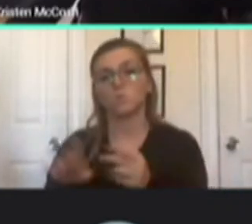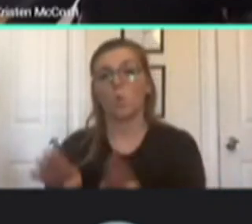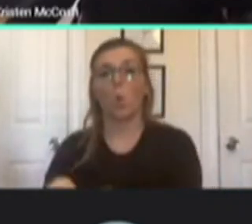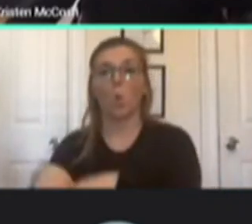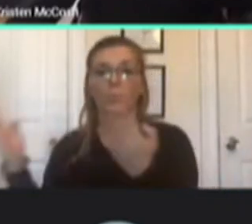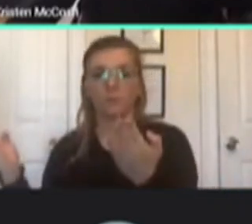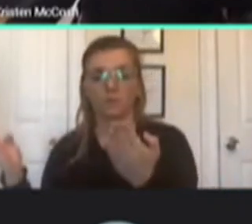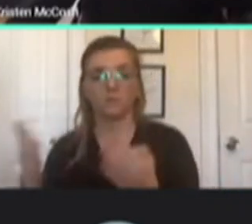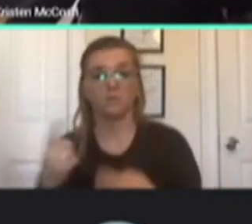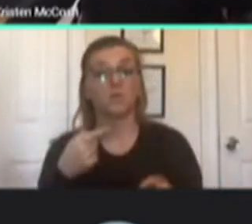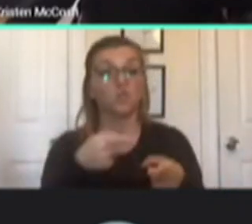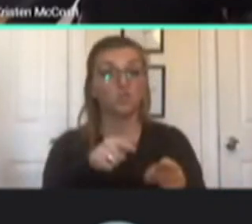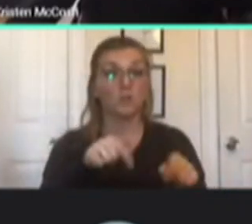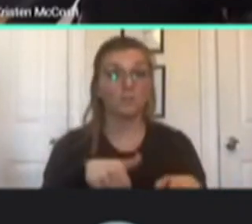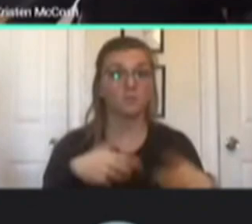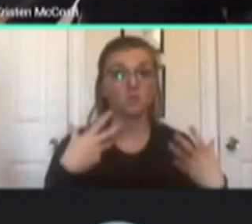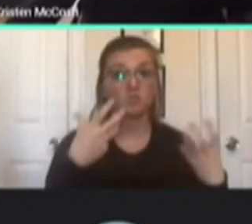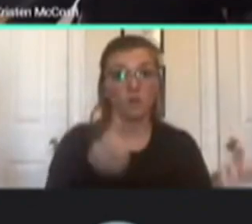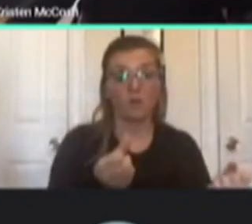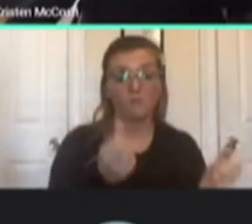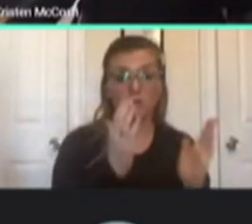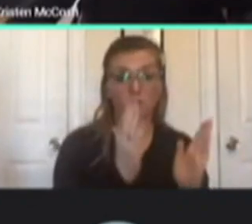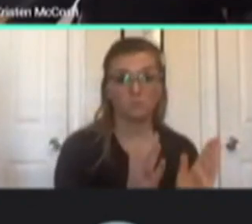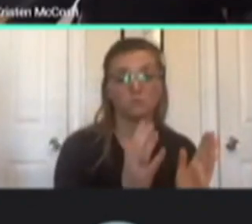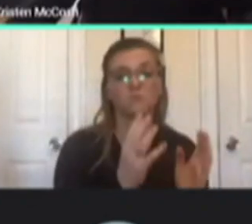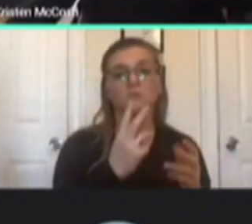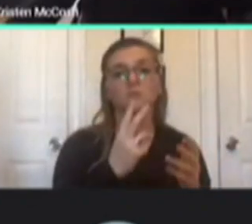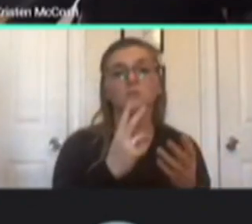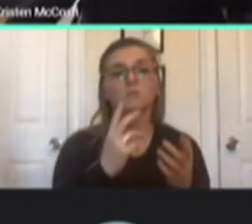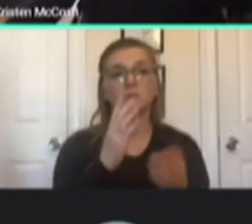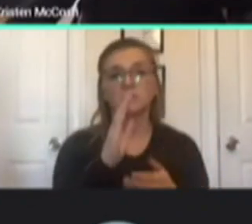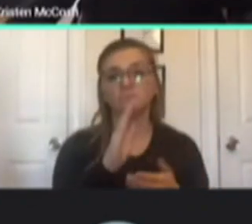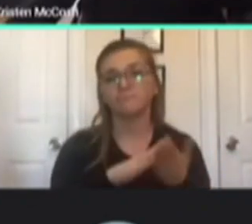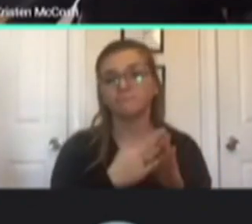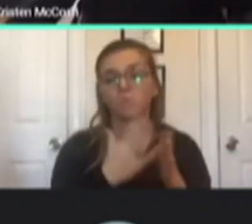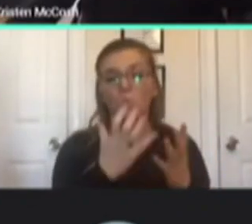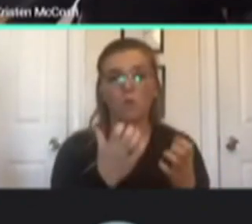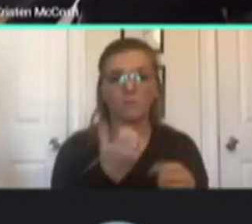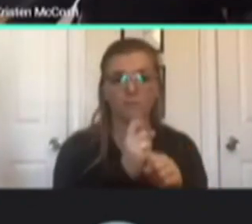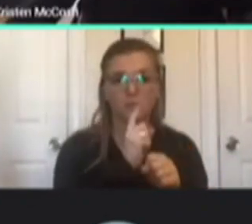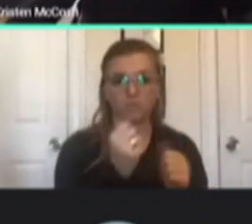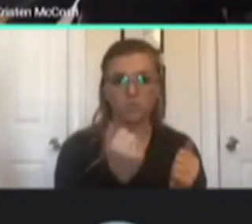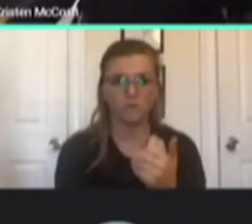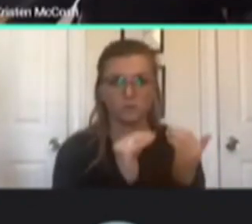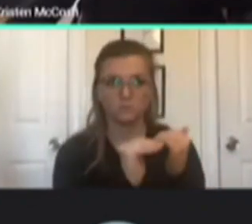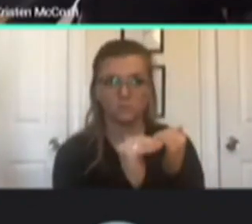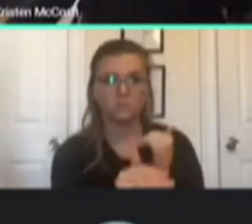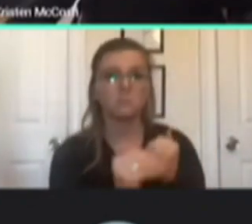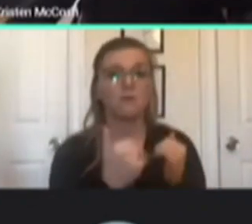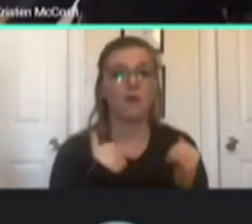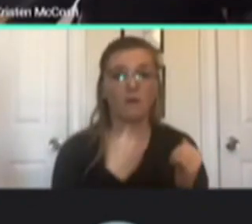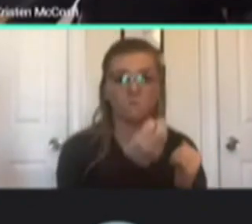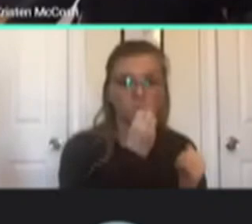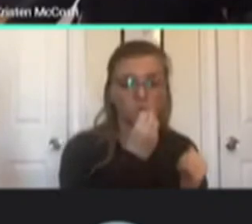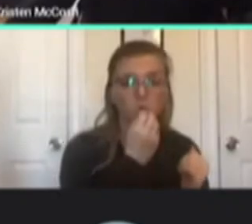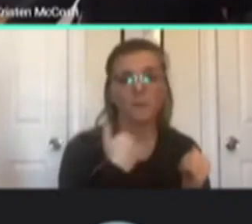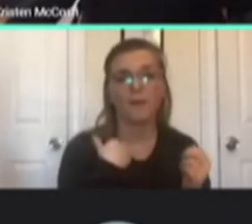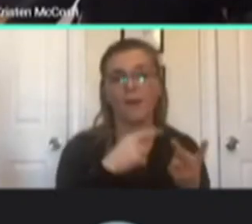priority really was to stabilize everything, make sure people had food, make sure they had housing. The